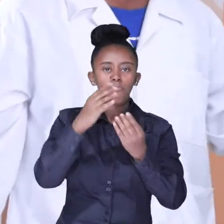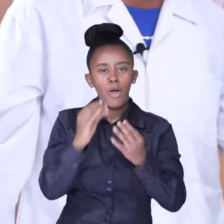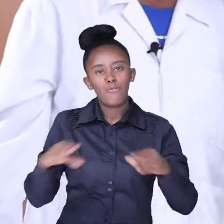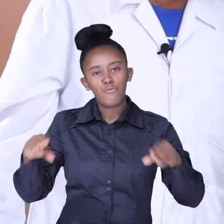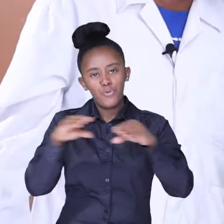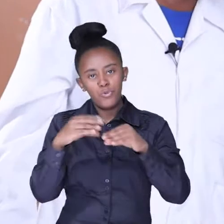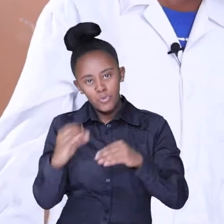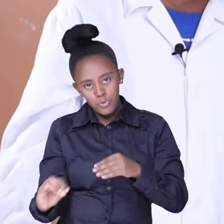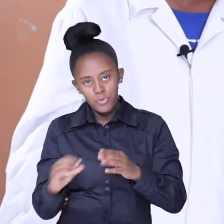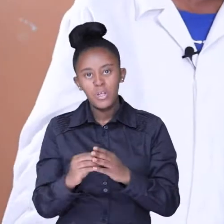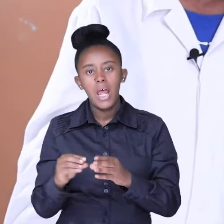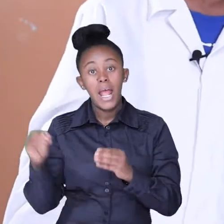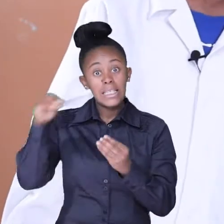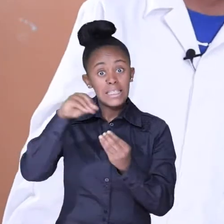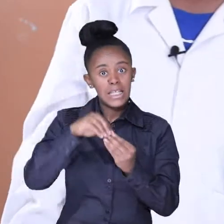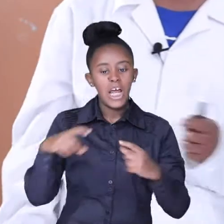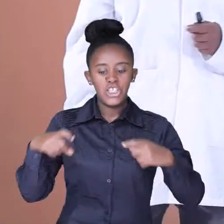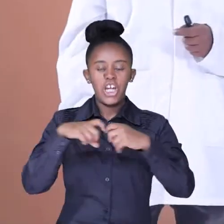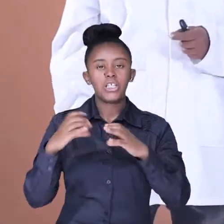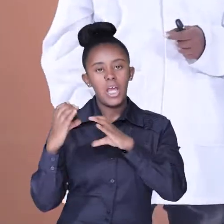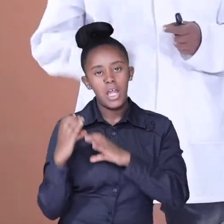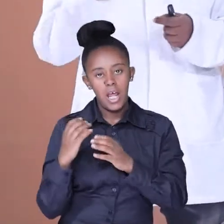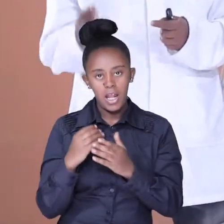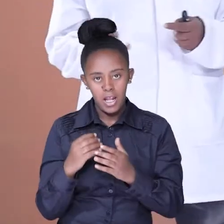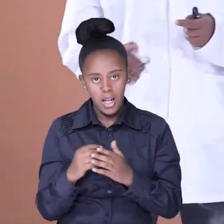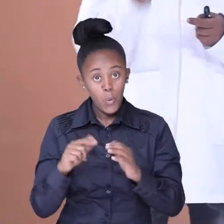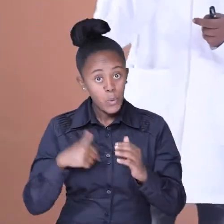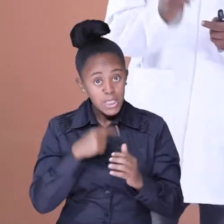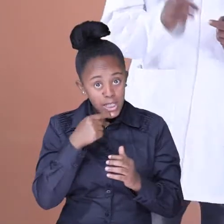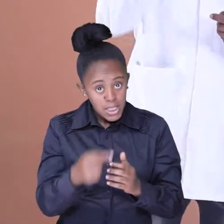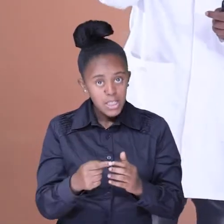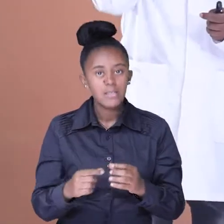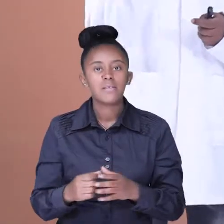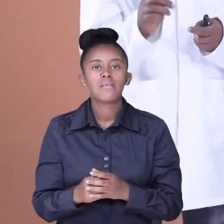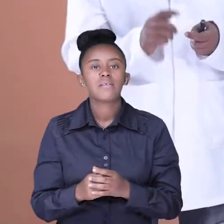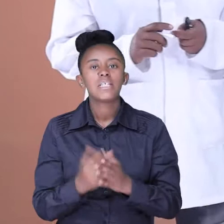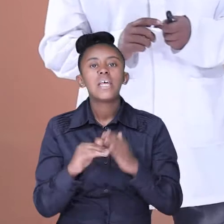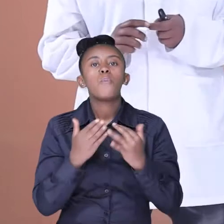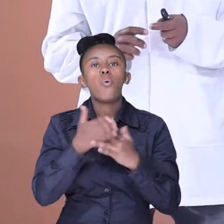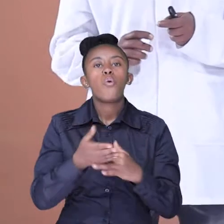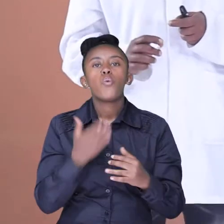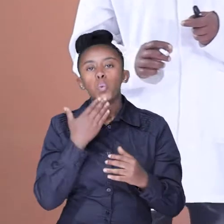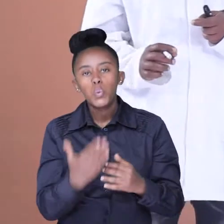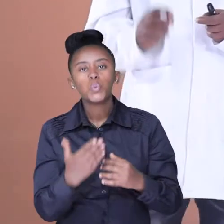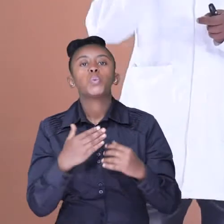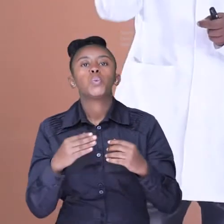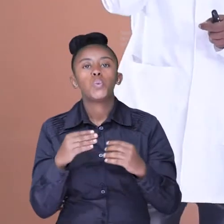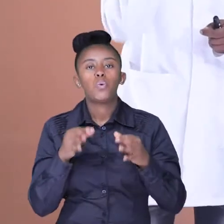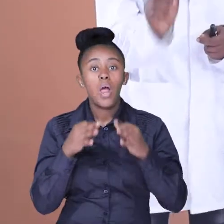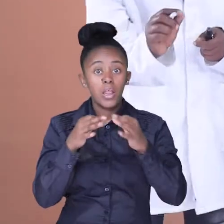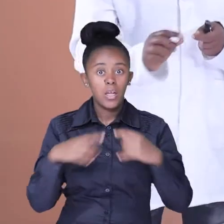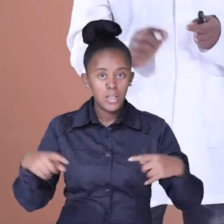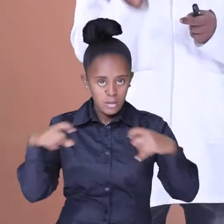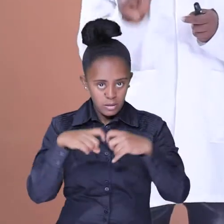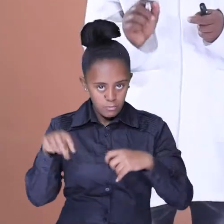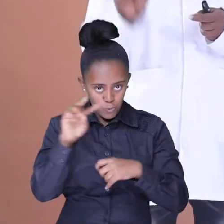what? Extra charge carrier to semiconductor lattice. We say that semiconductor become good conductor of electricity by